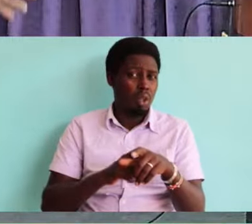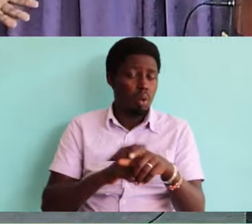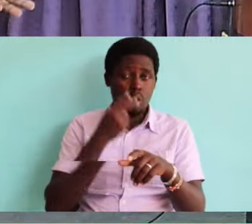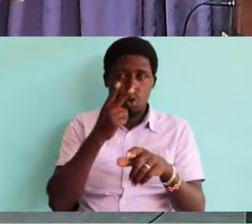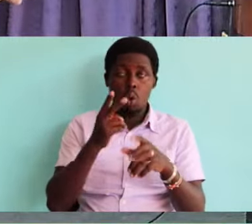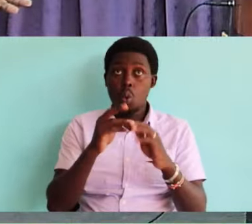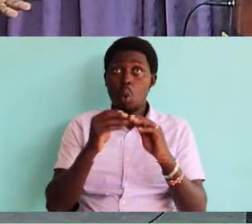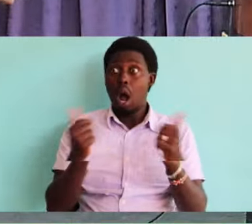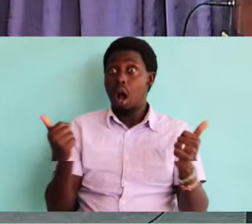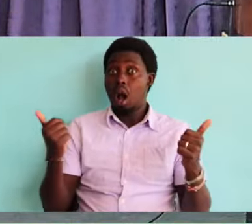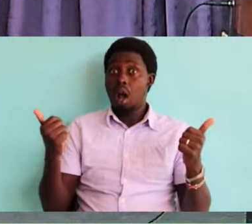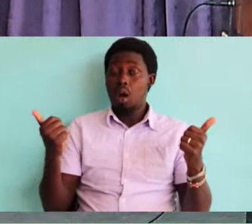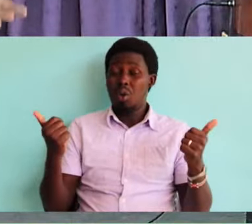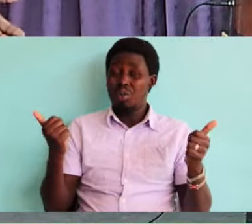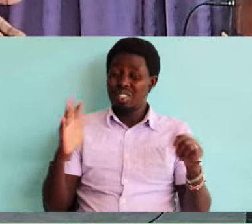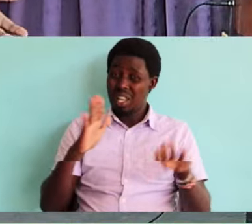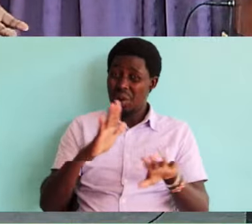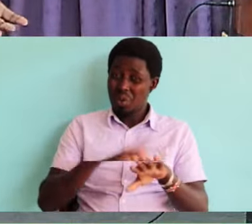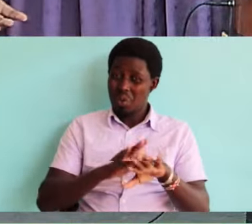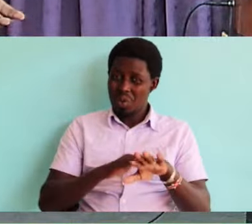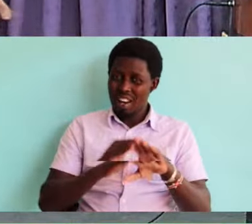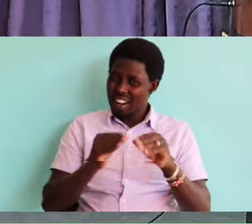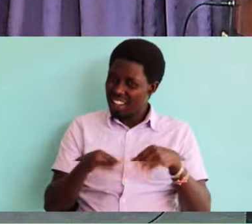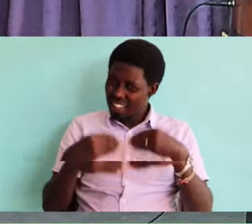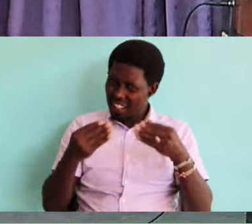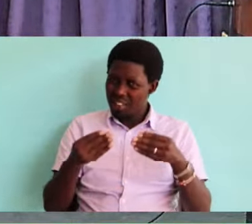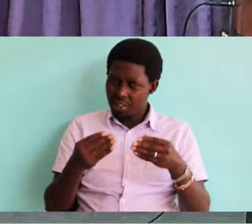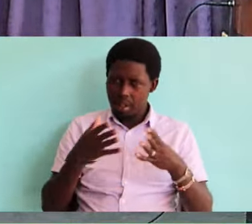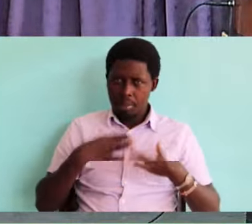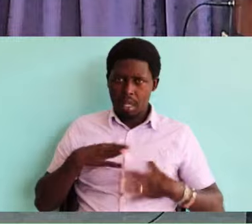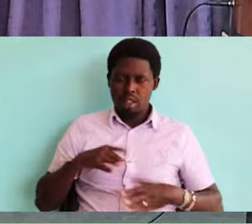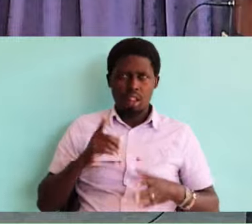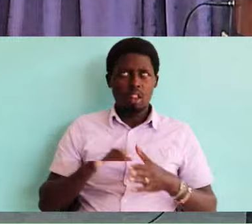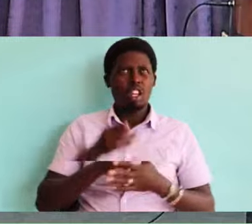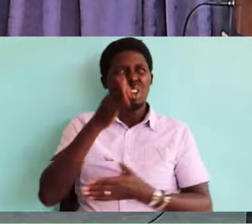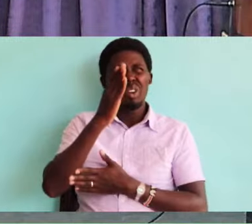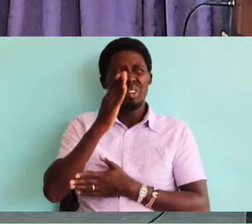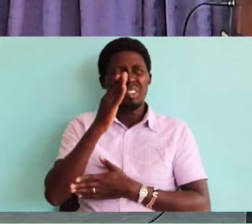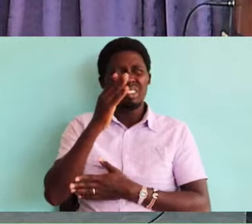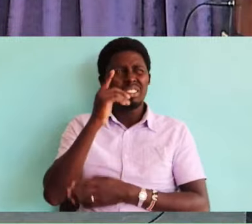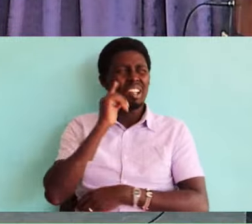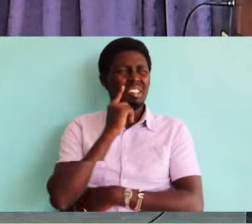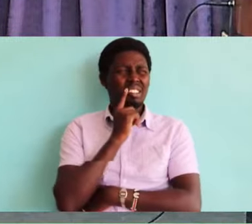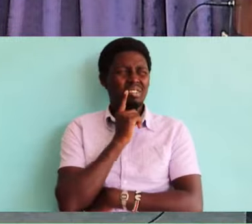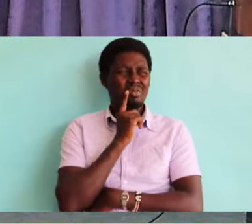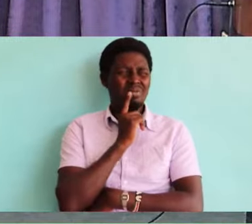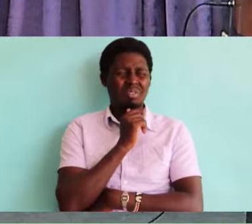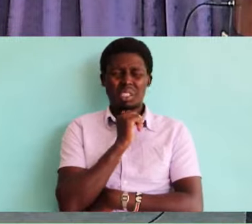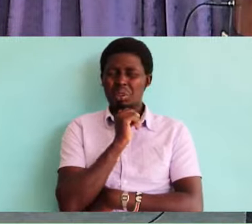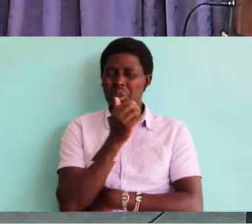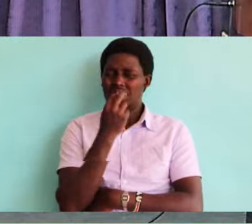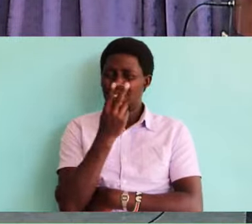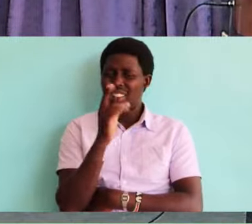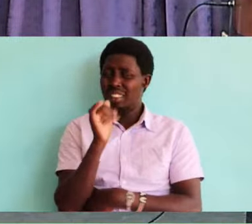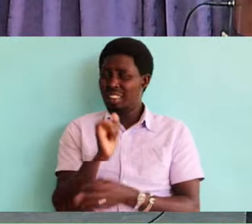wow, this is a generous person. But God is like, I don't see that.